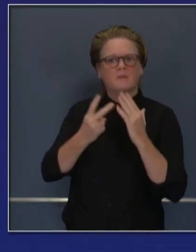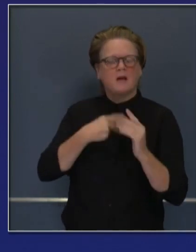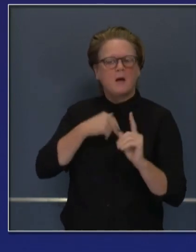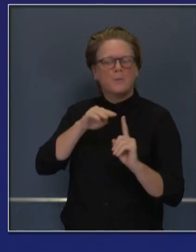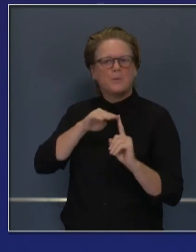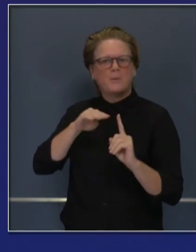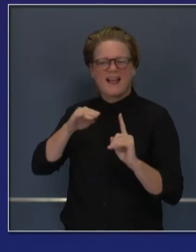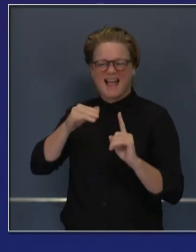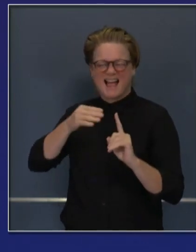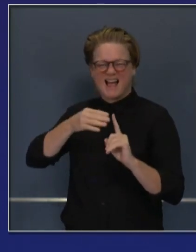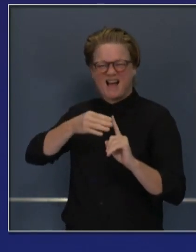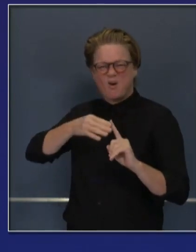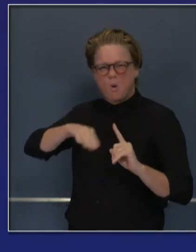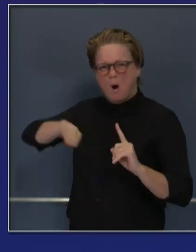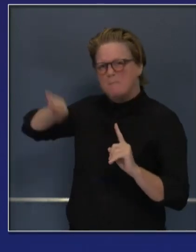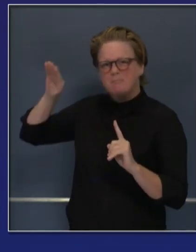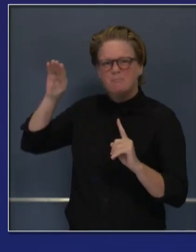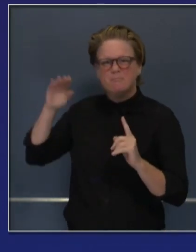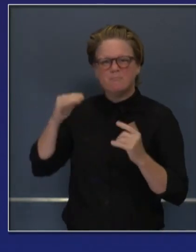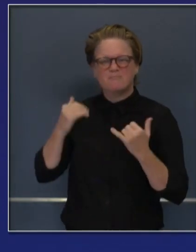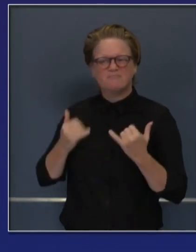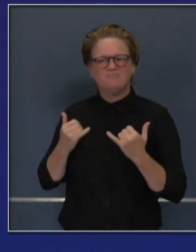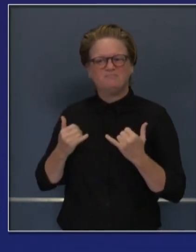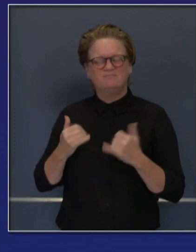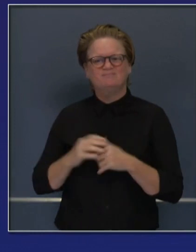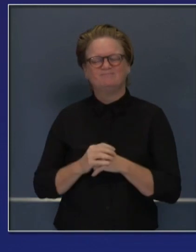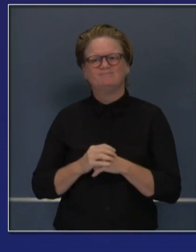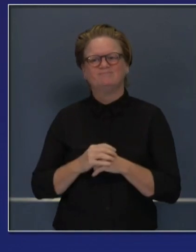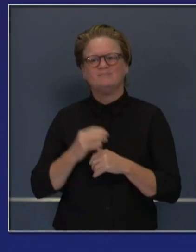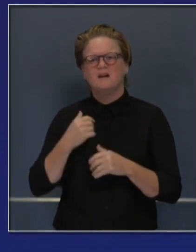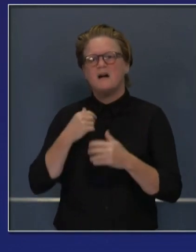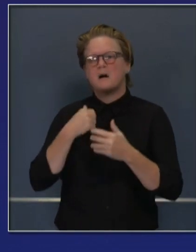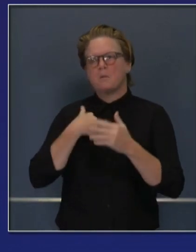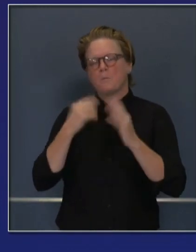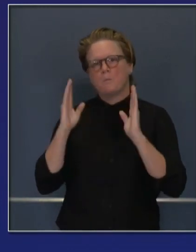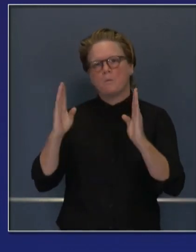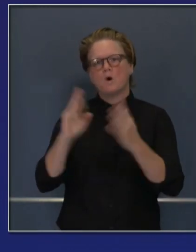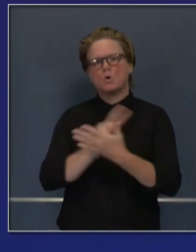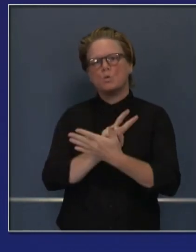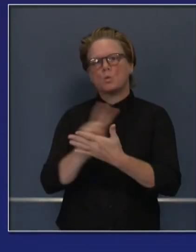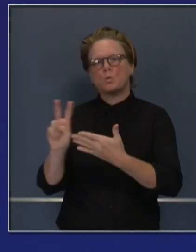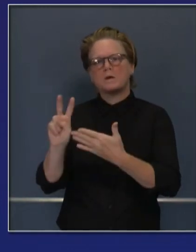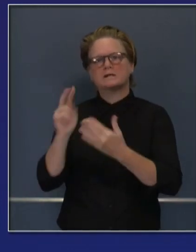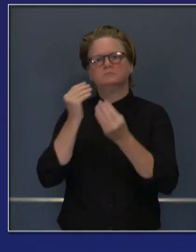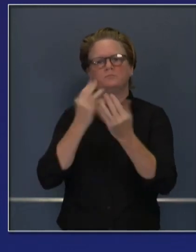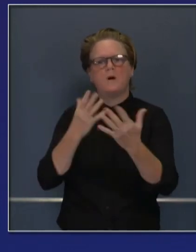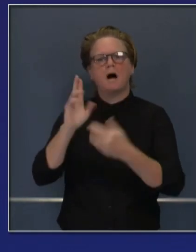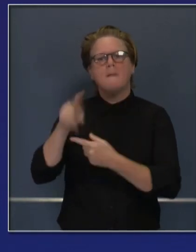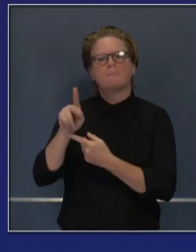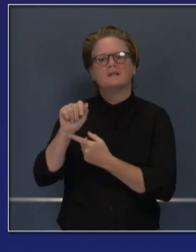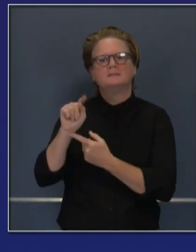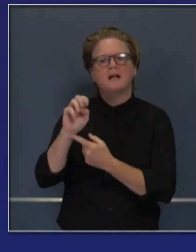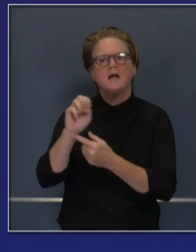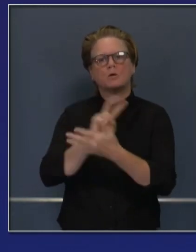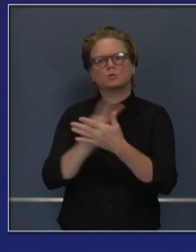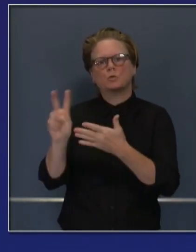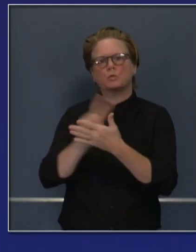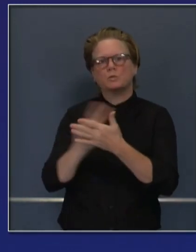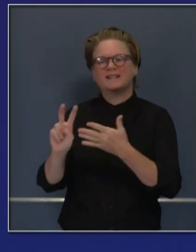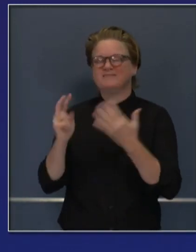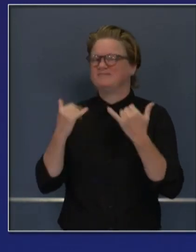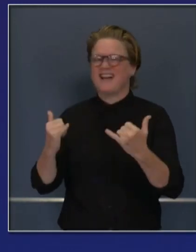move back after 1 week, not just 2 weeks. As you may recall, we collect data,